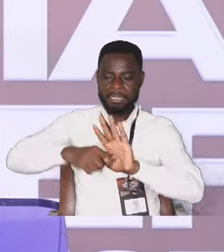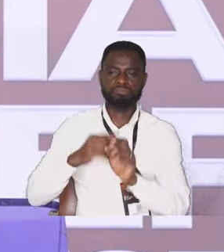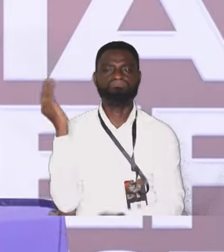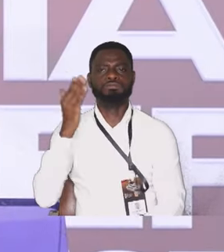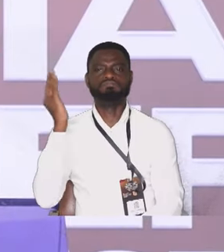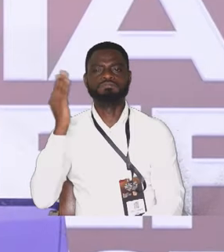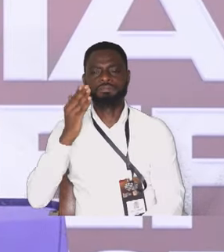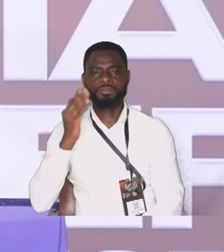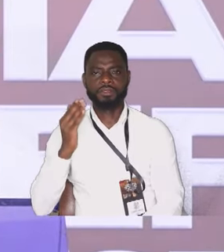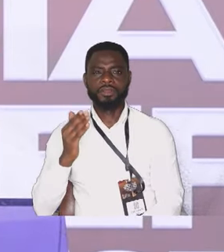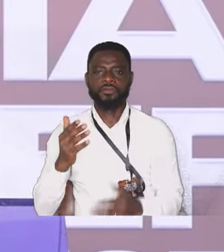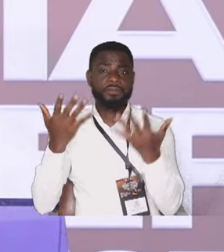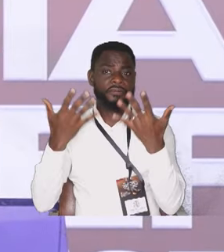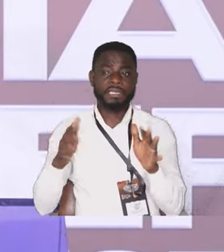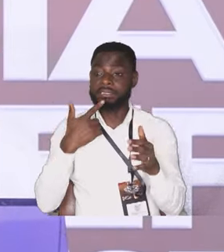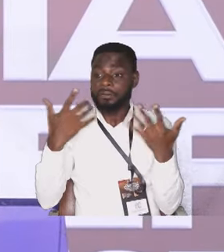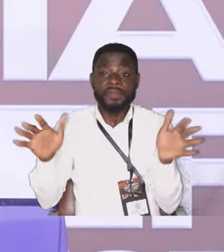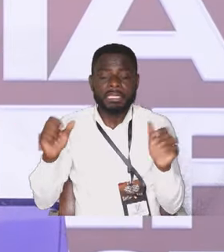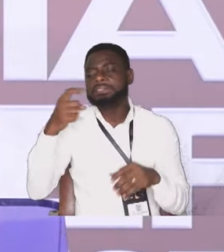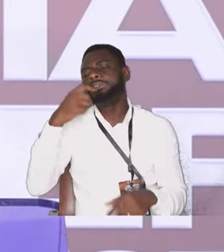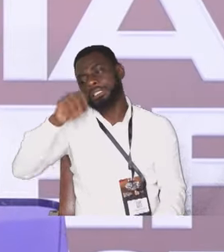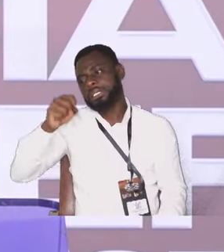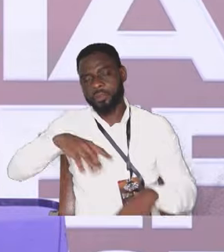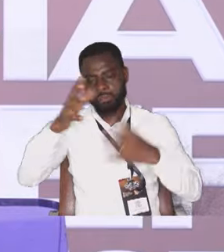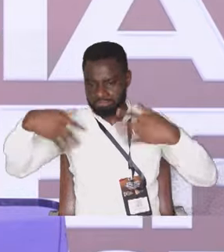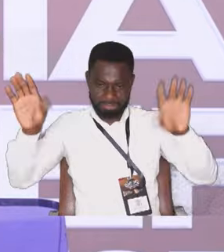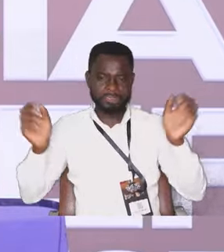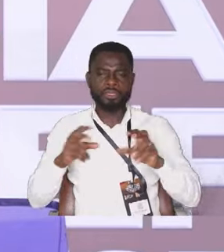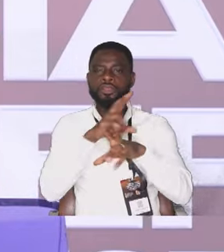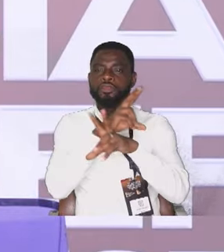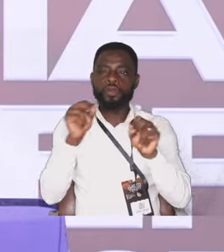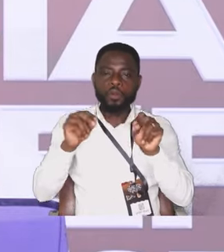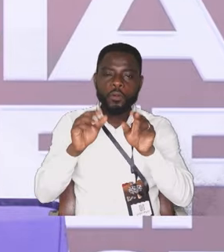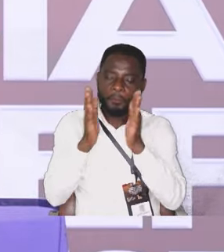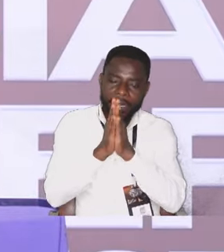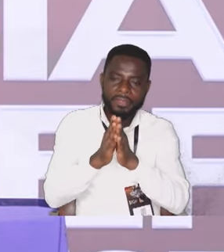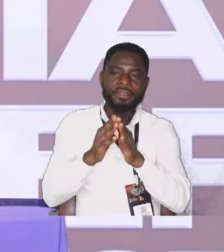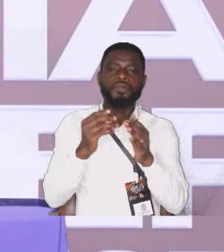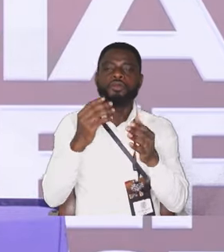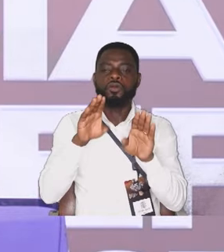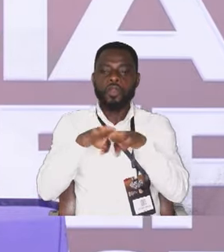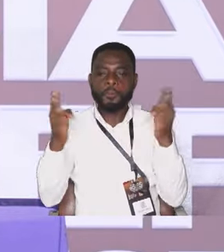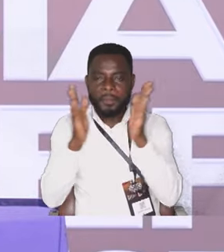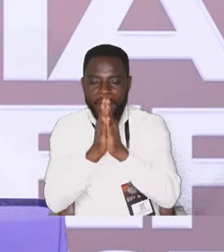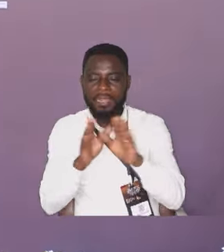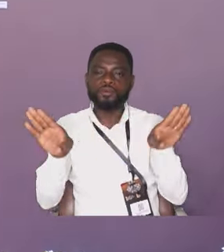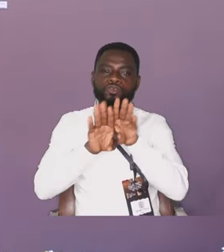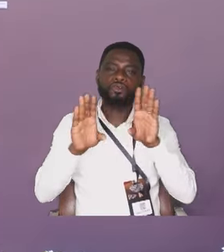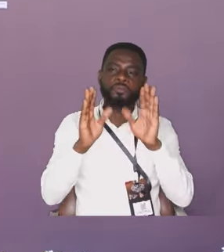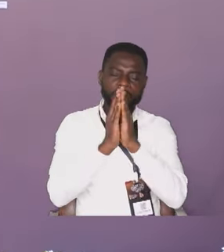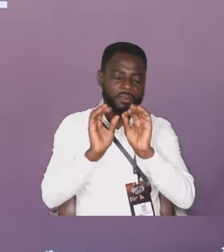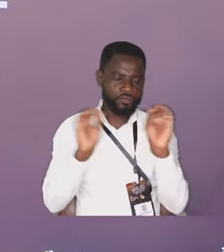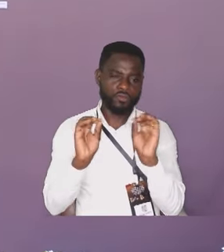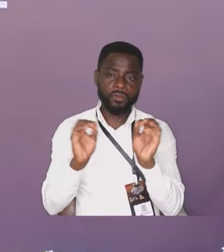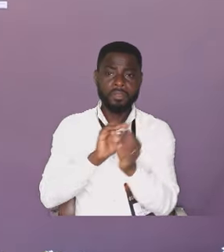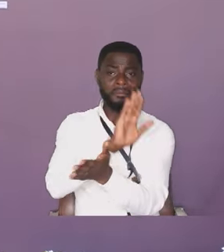when we finish, so have you finished? He said, yes, we finished. Everybody can go. No opening prayer, no closing prayer. Secularized world does